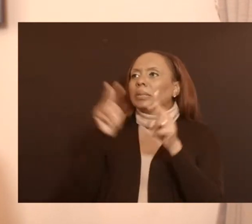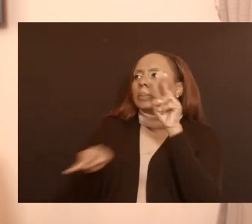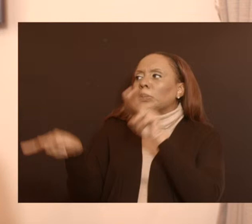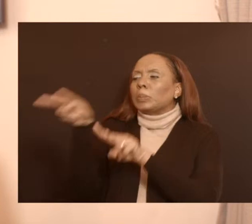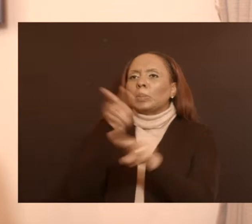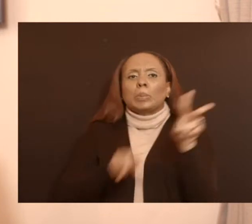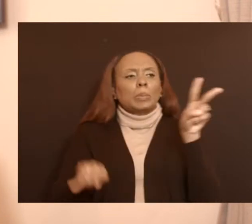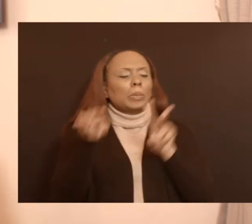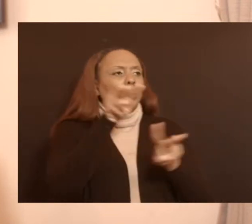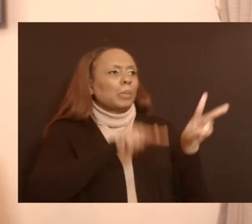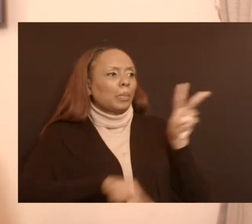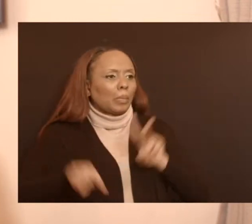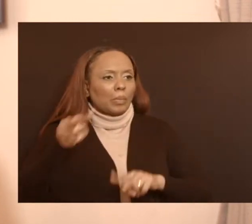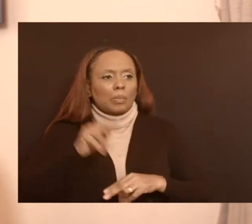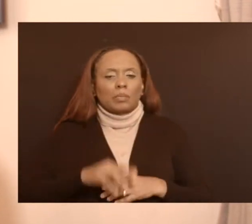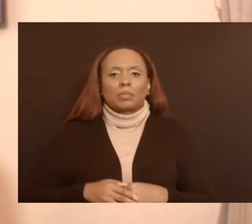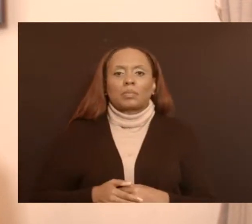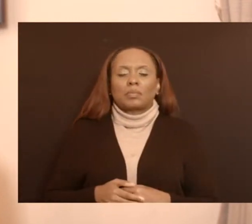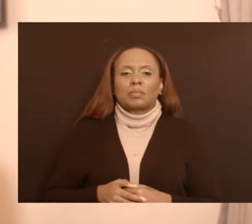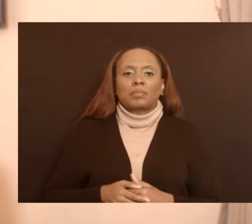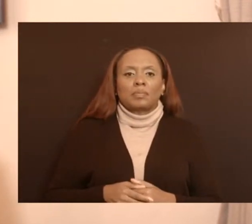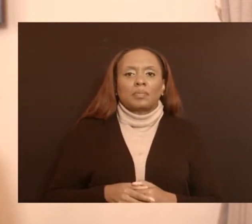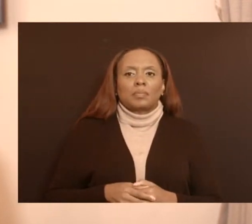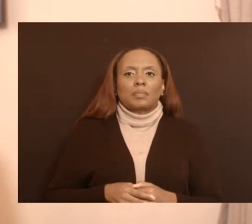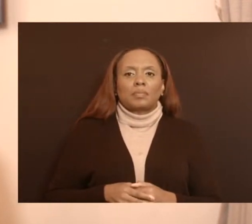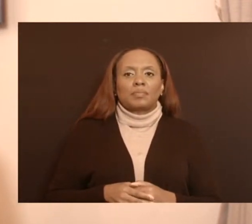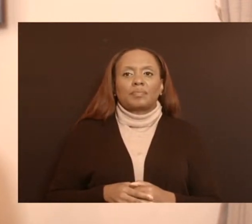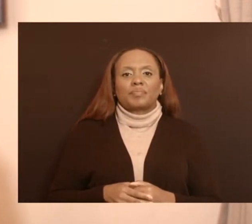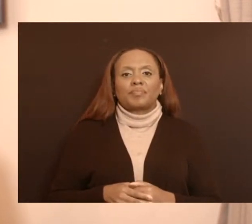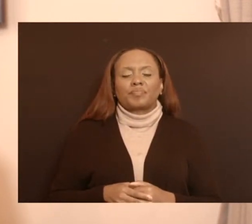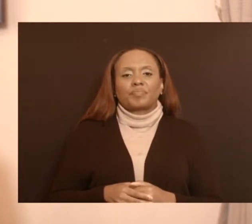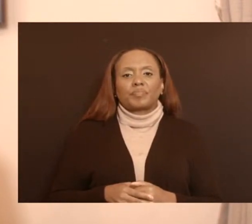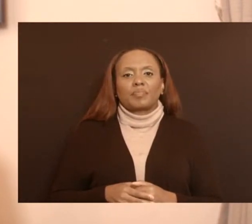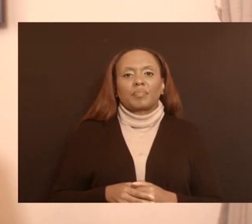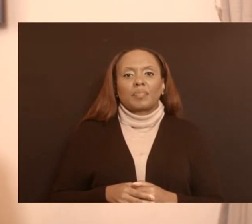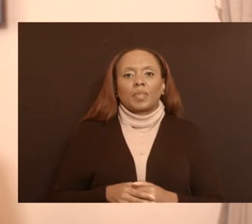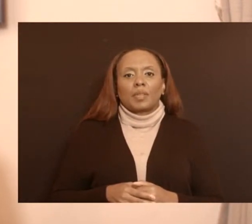off, I would like to piggyback or